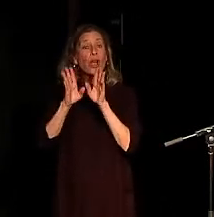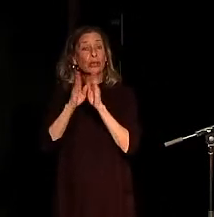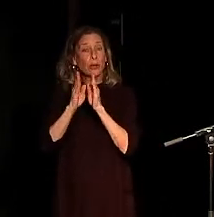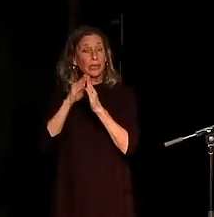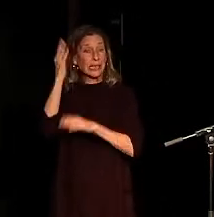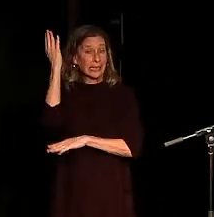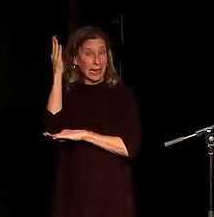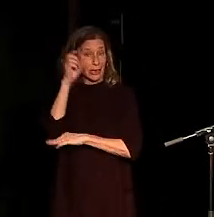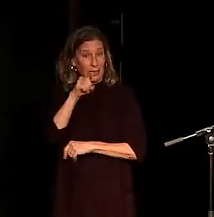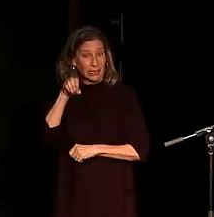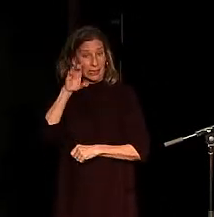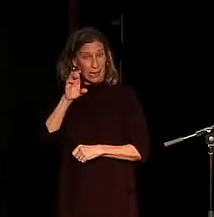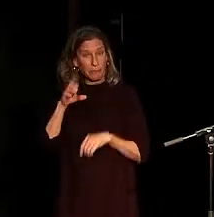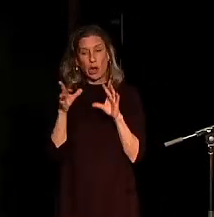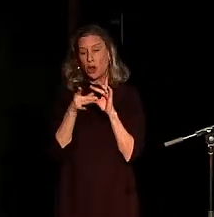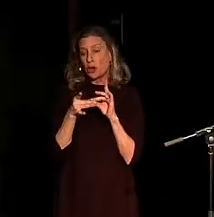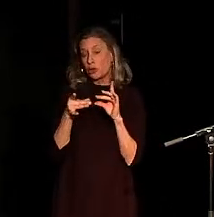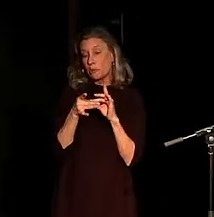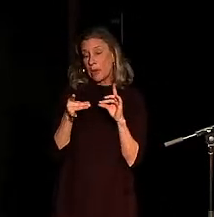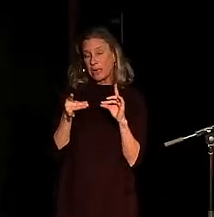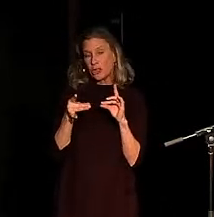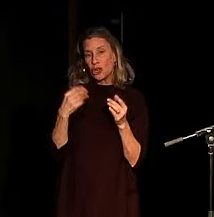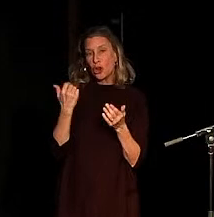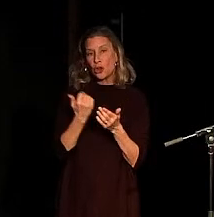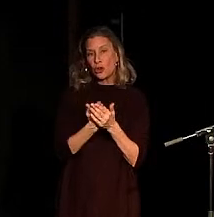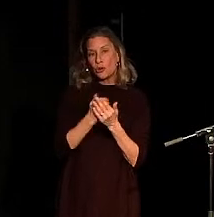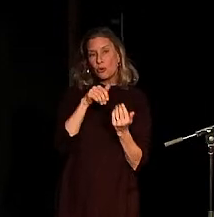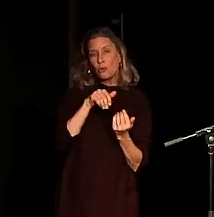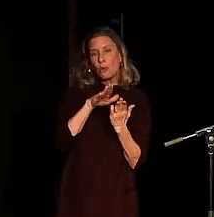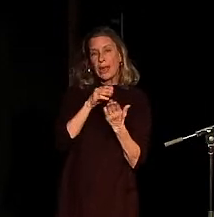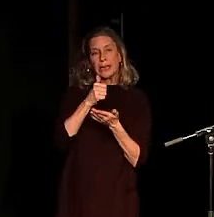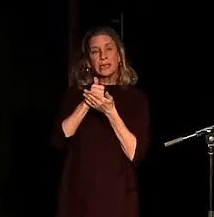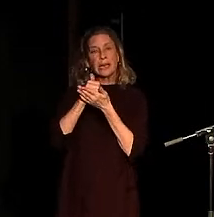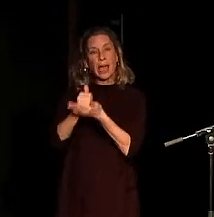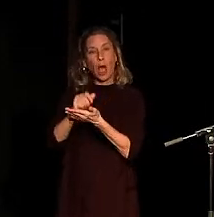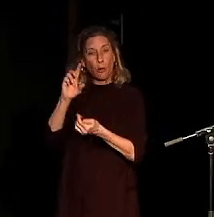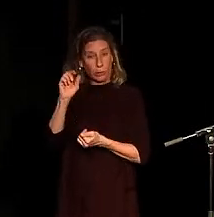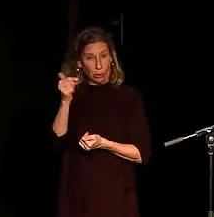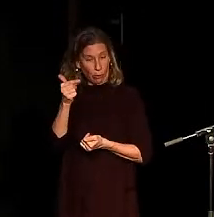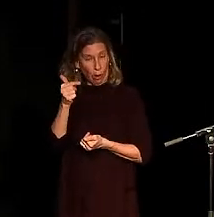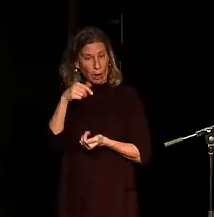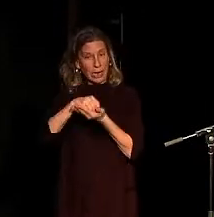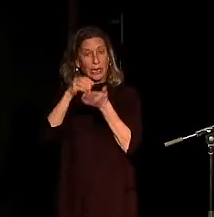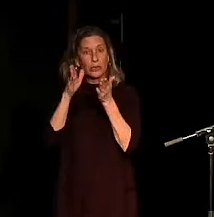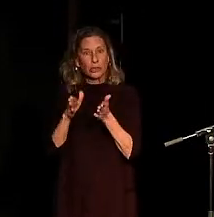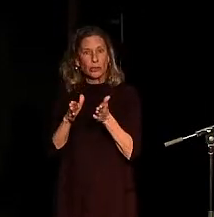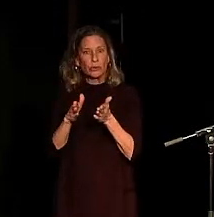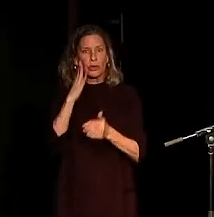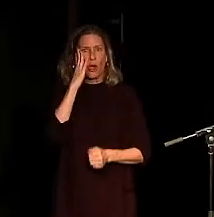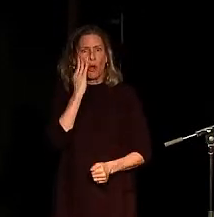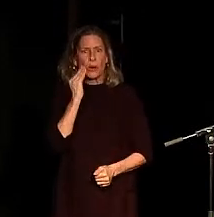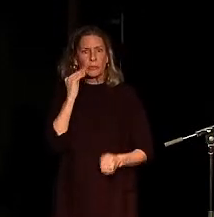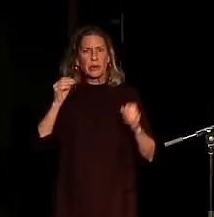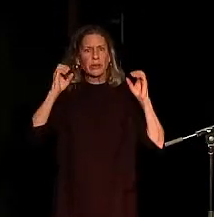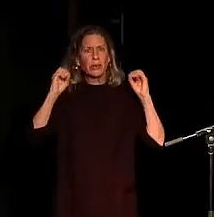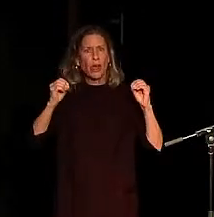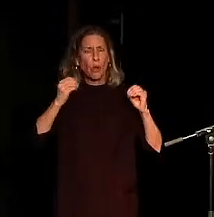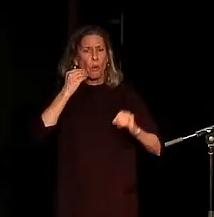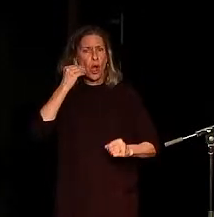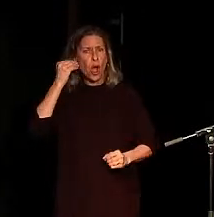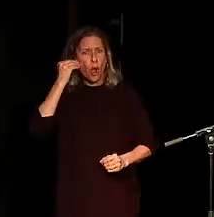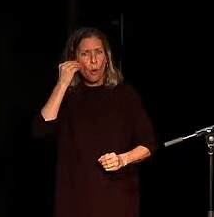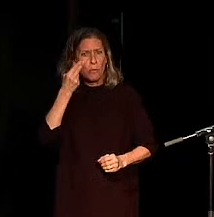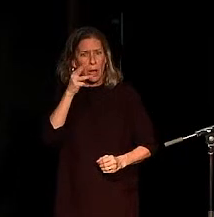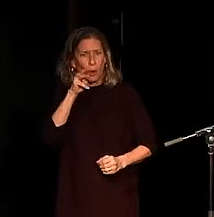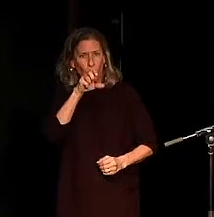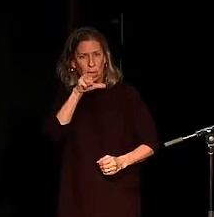in December, you mentioned new ways to help LaGuardia students that are homeless or on the brink of becoming homeless. Can you give us an update on